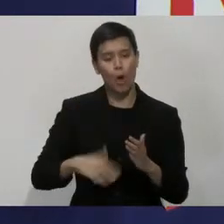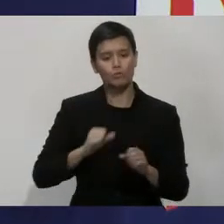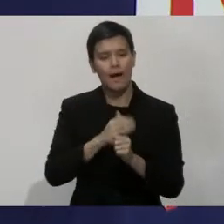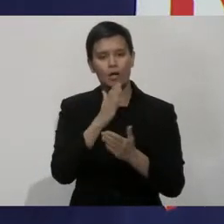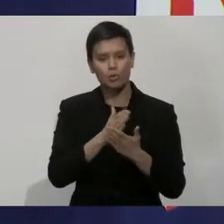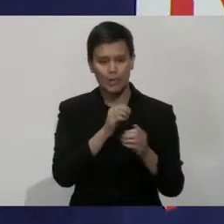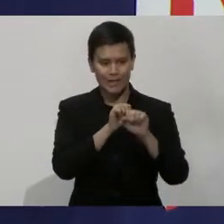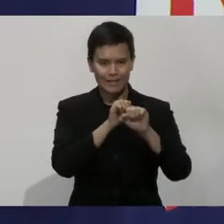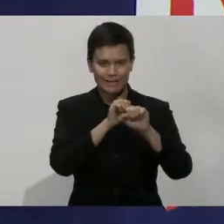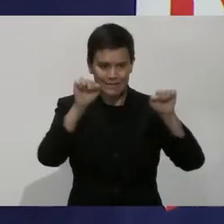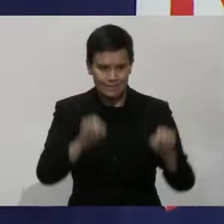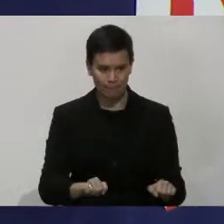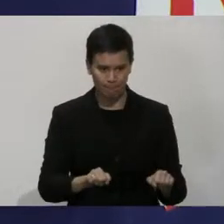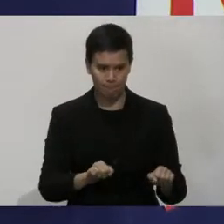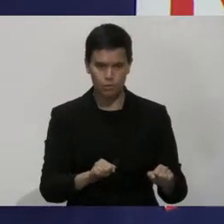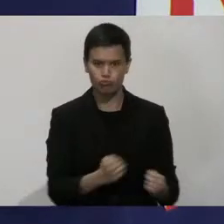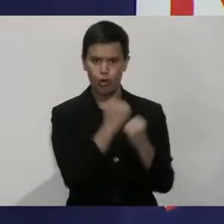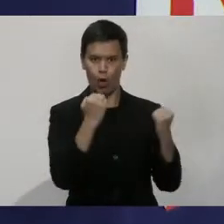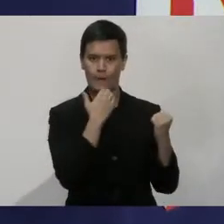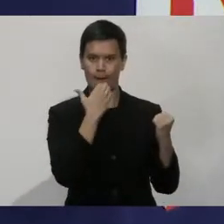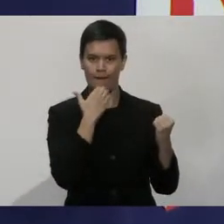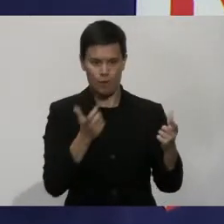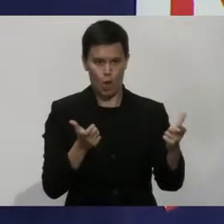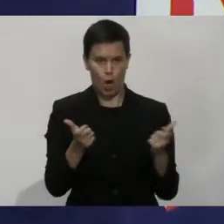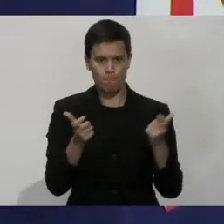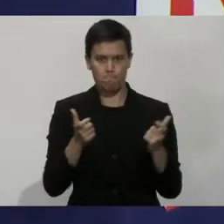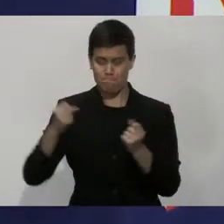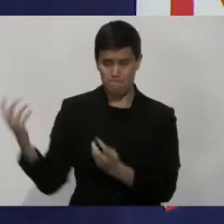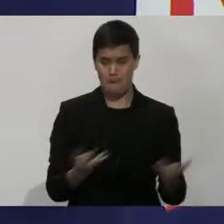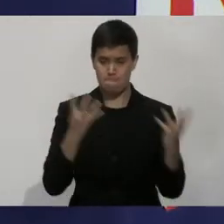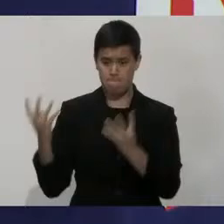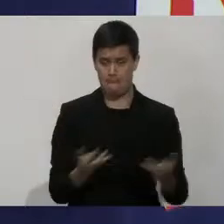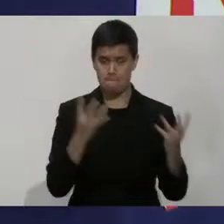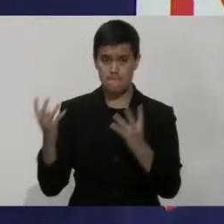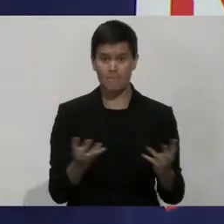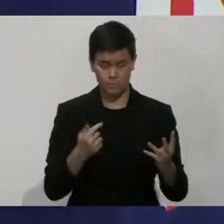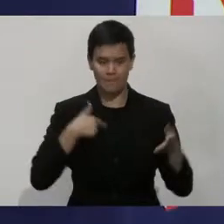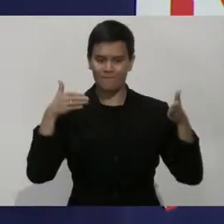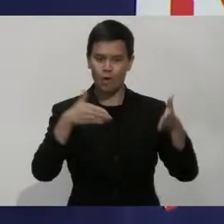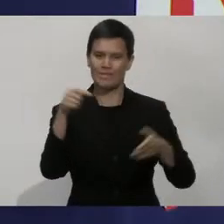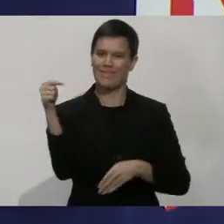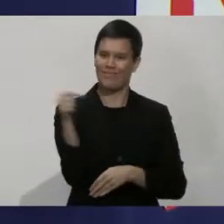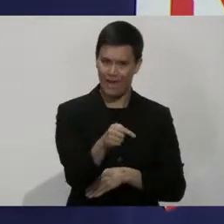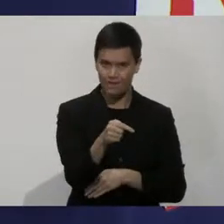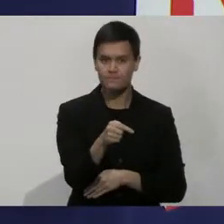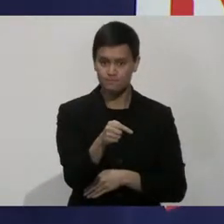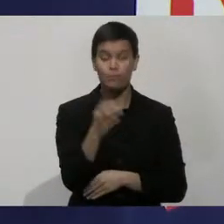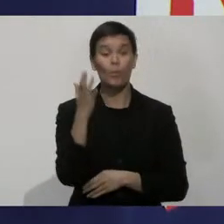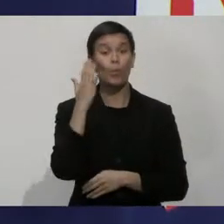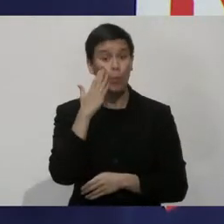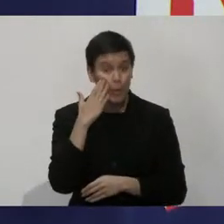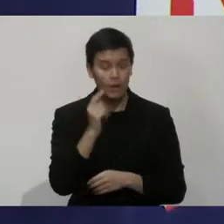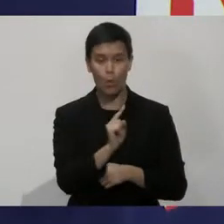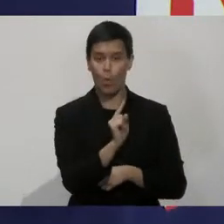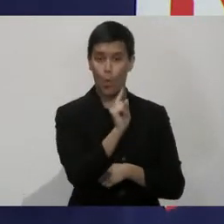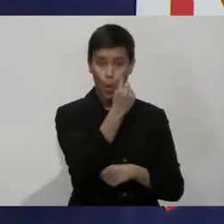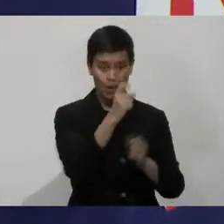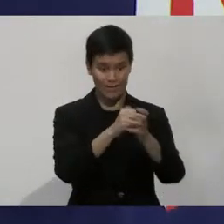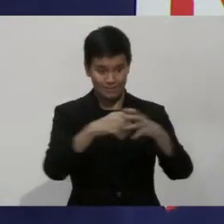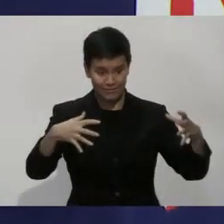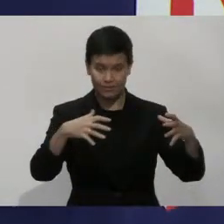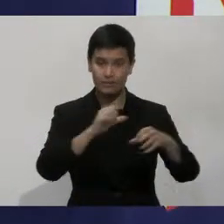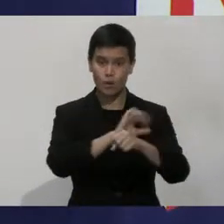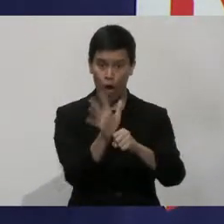in place. And I'm confident that we'll be able to do that over the next week. There will be plenty of time once we're through the current cluster and through dealing with the